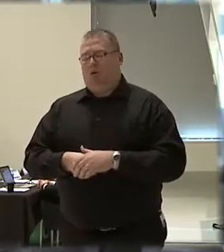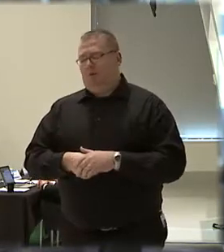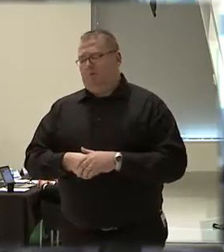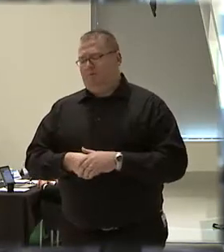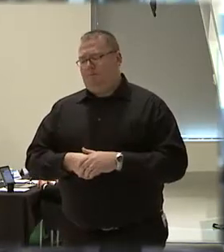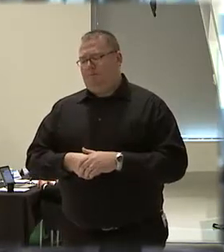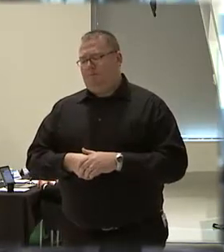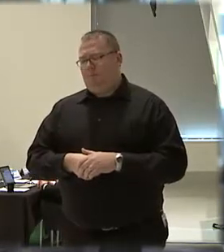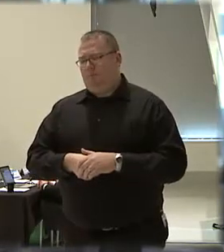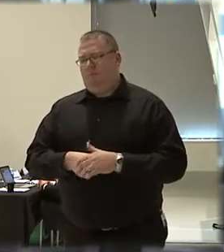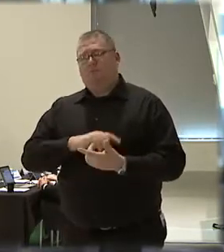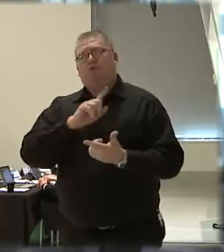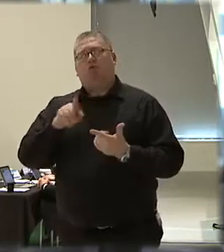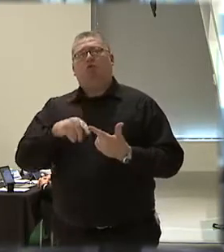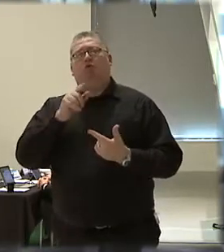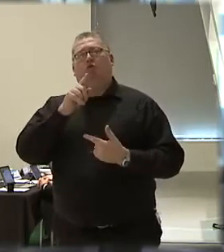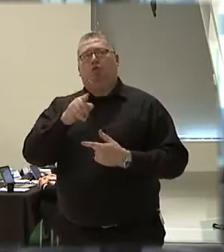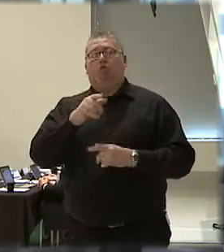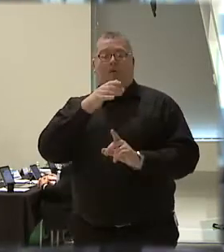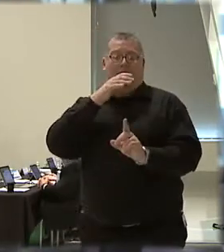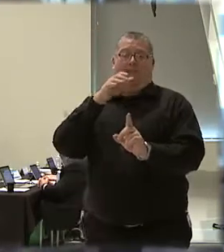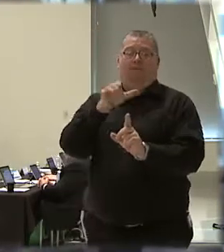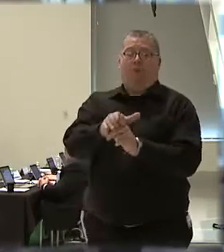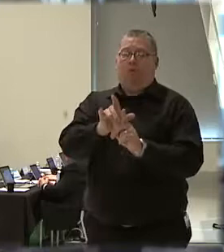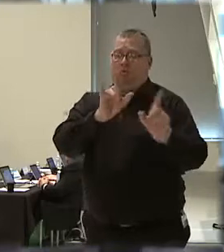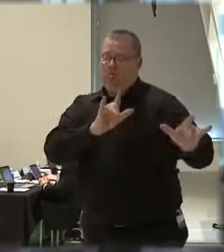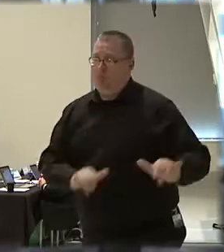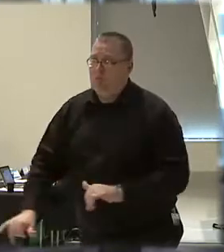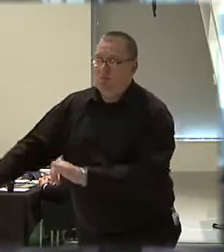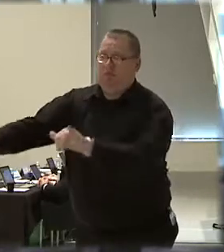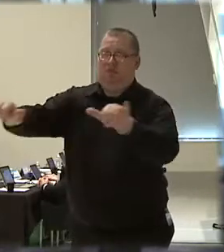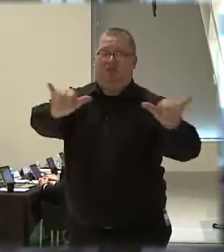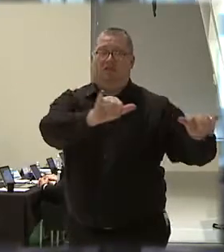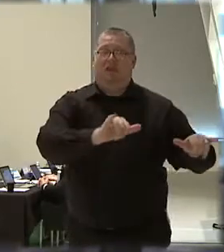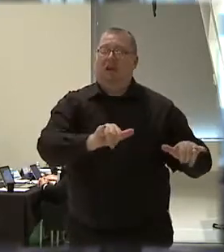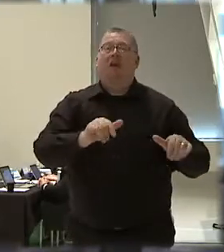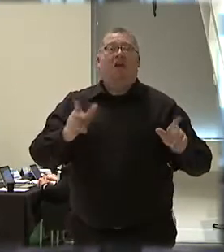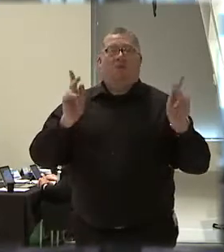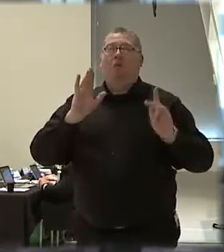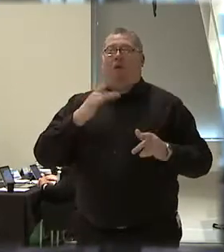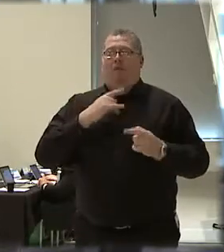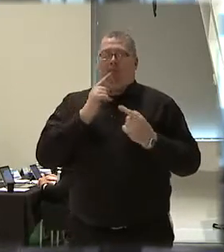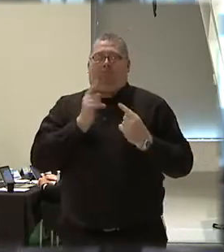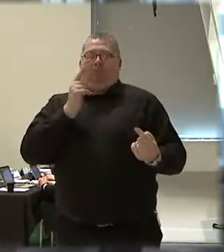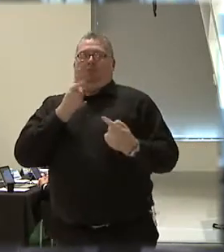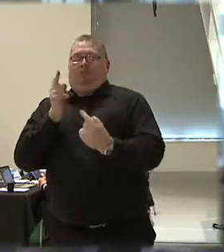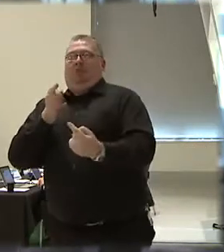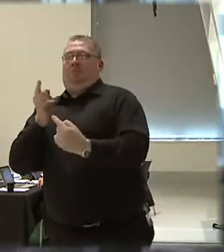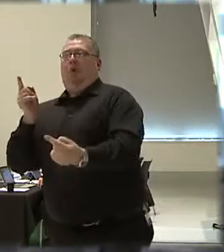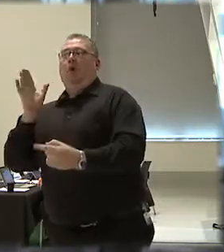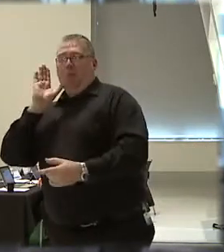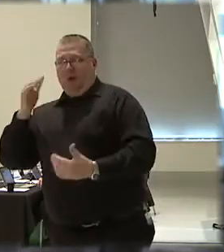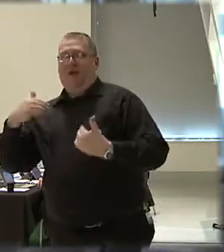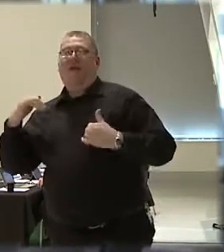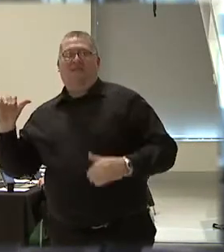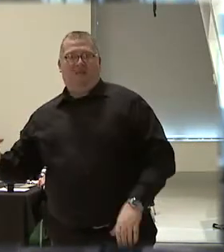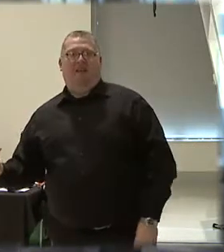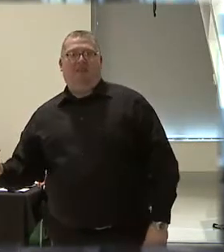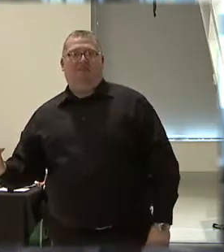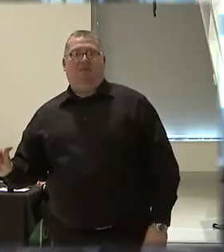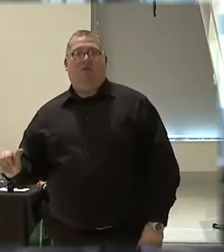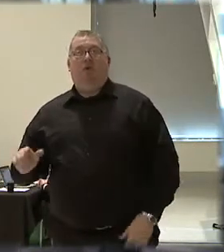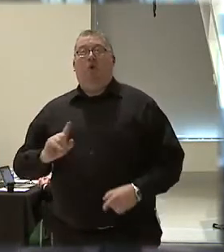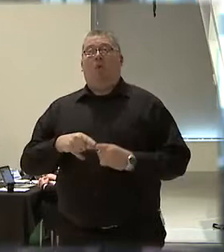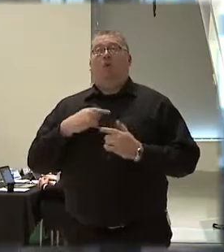When you globally force an issue, there's going to be pushback from a lot of different sectors. When you slowly